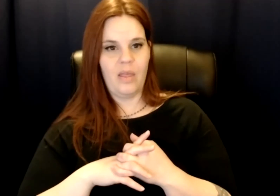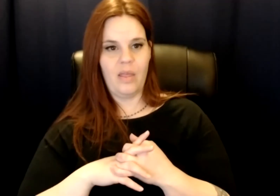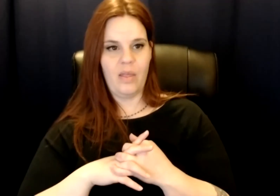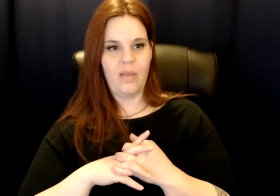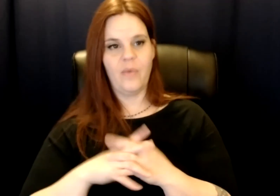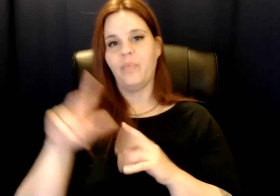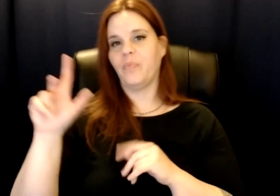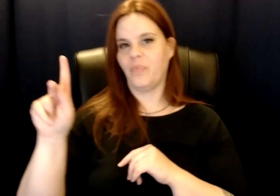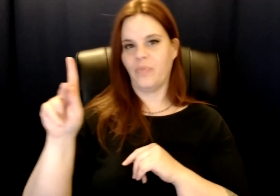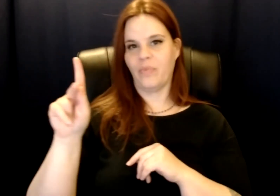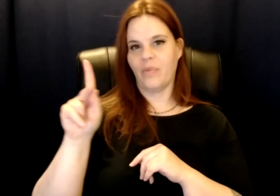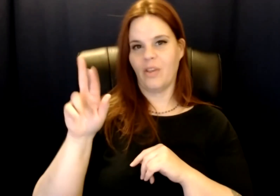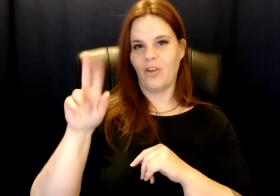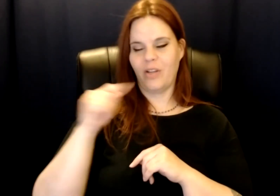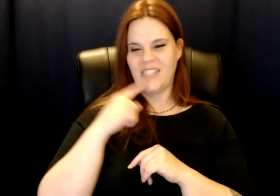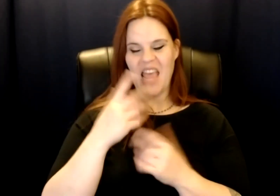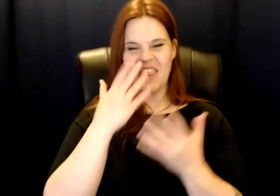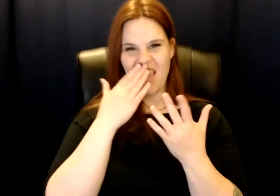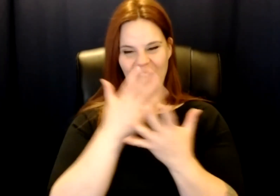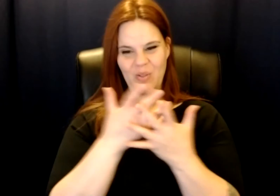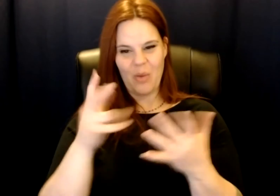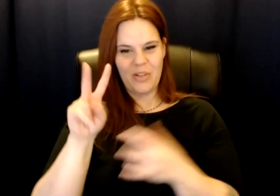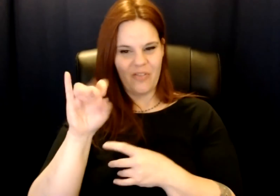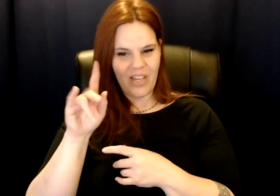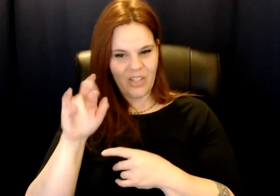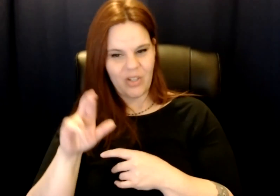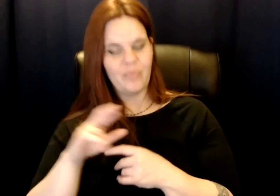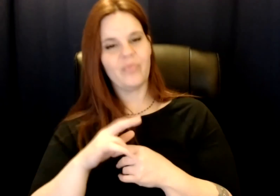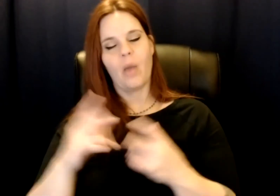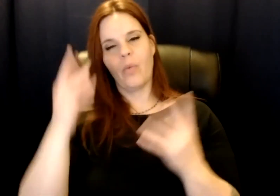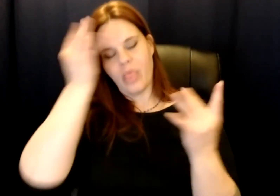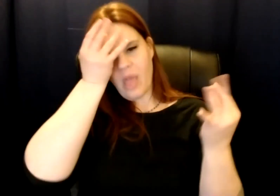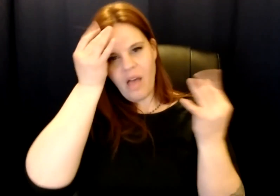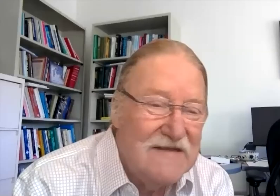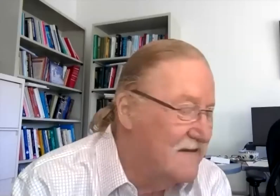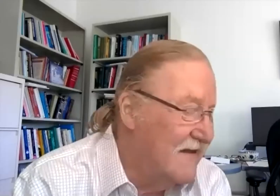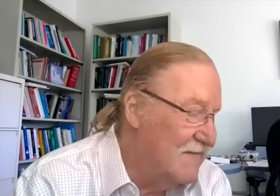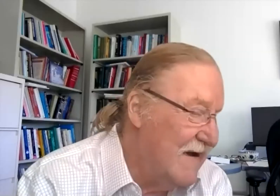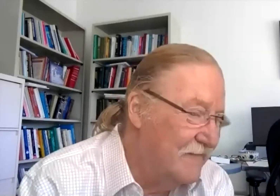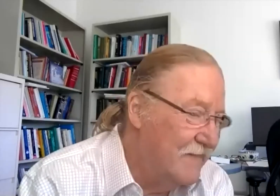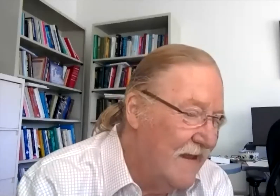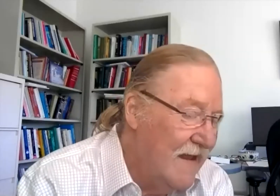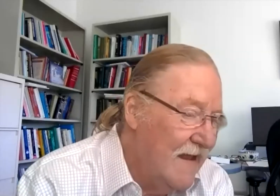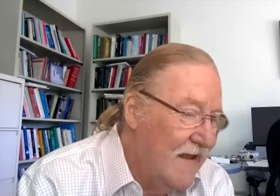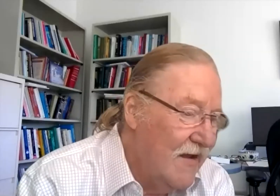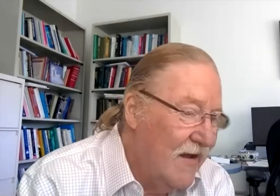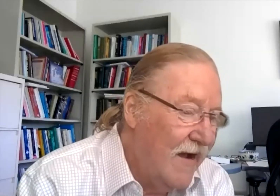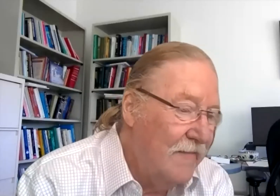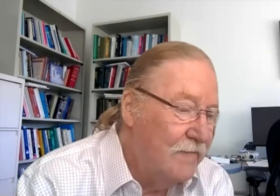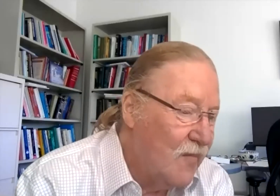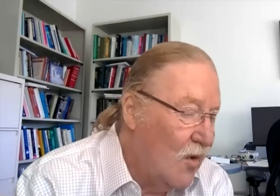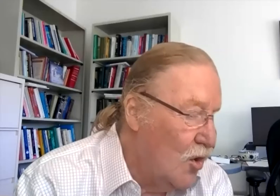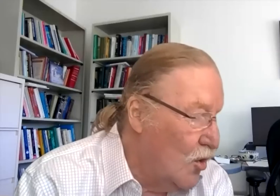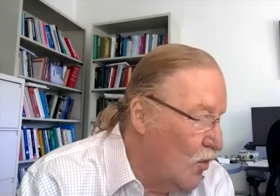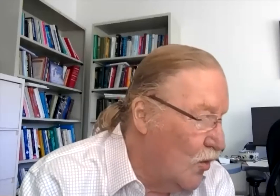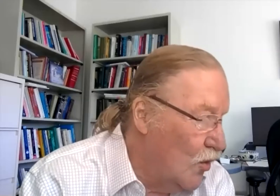Thank you so much, Victor. We really appreciate that. It was thoughtful and gave us lots to think about.